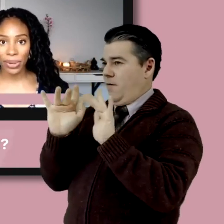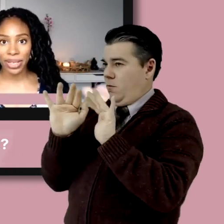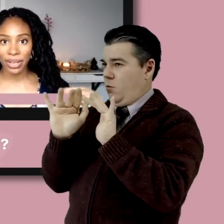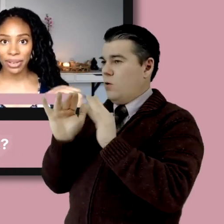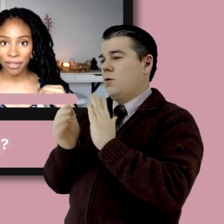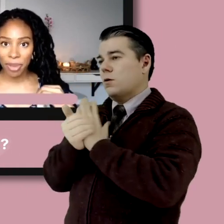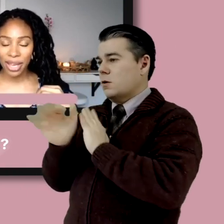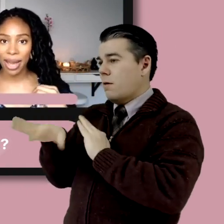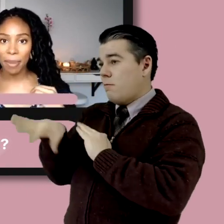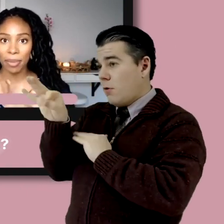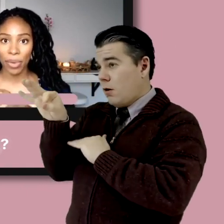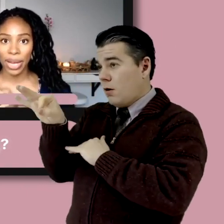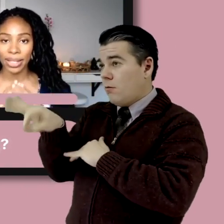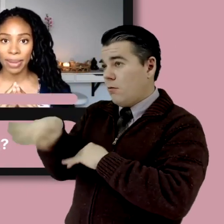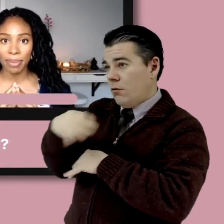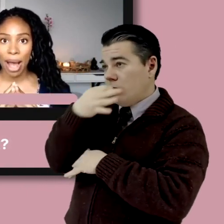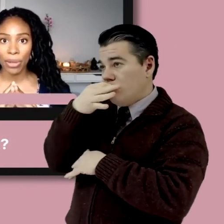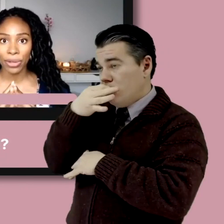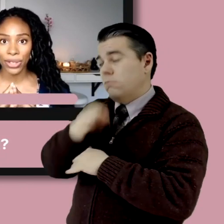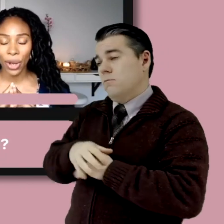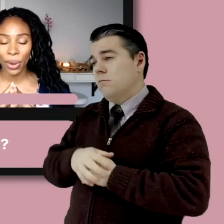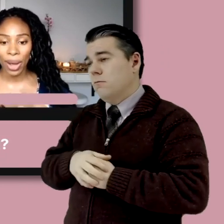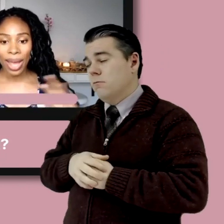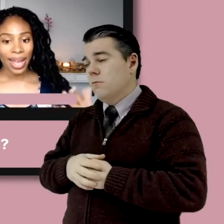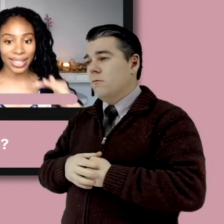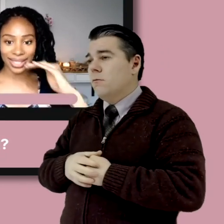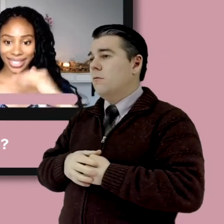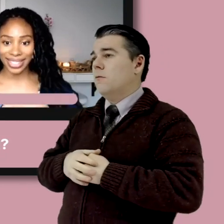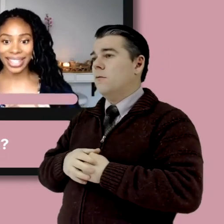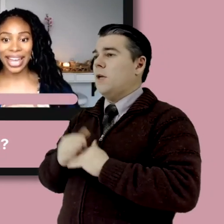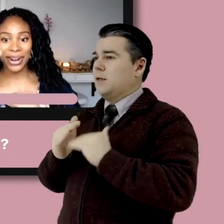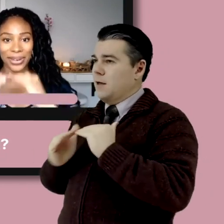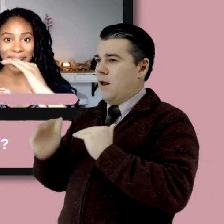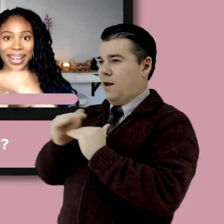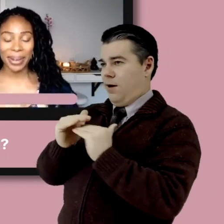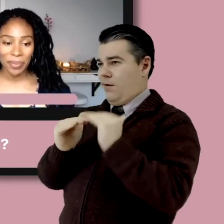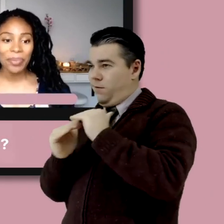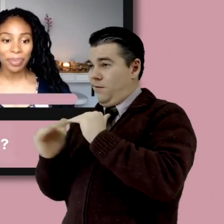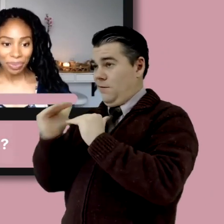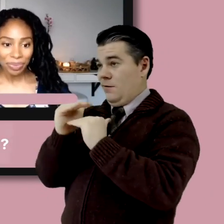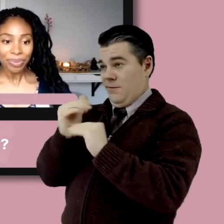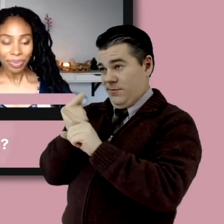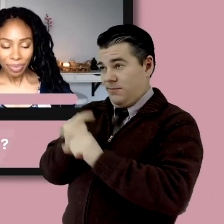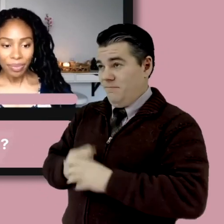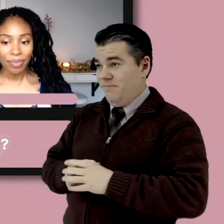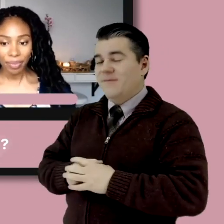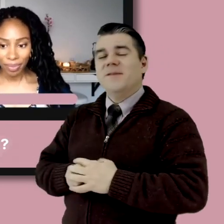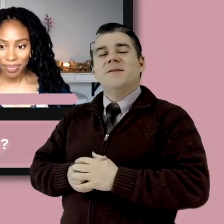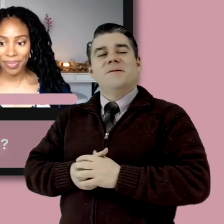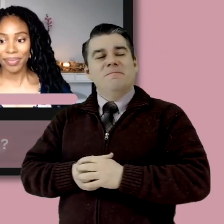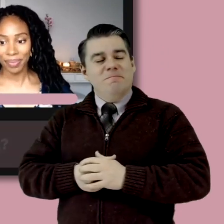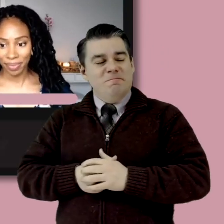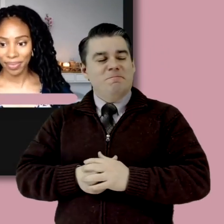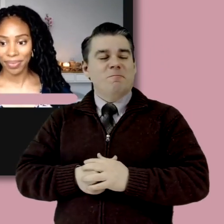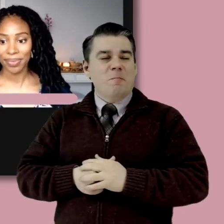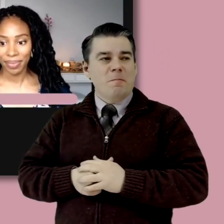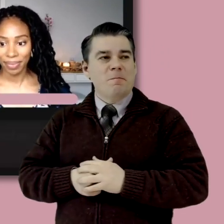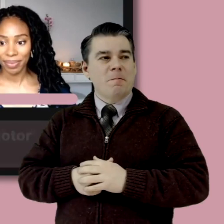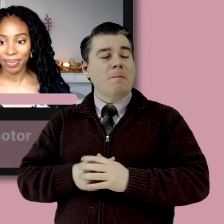motor skills of picking up and bringing to mouth. So it's layered, right? Right.